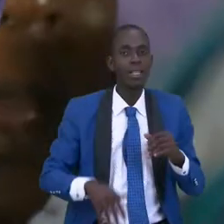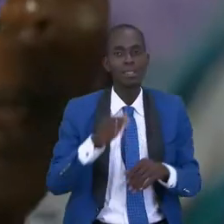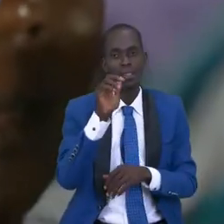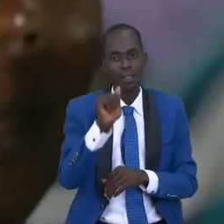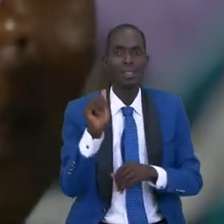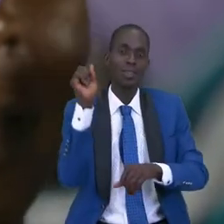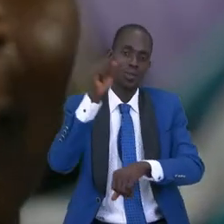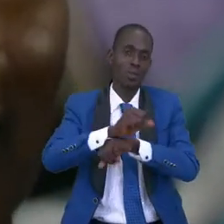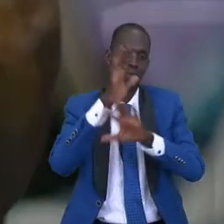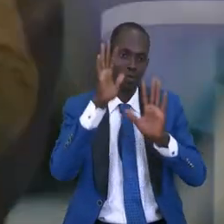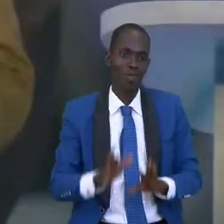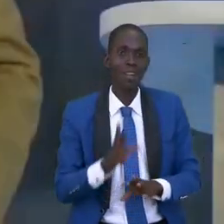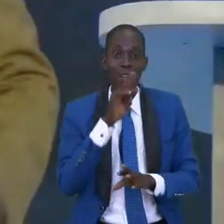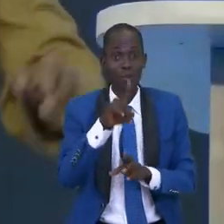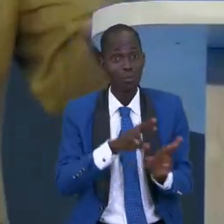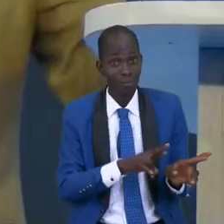Are you ready?